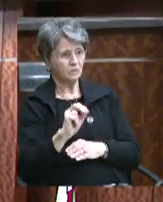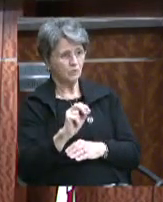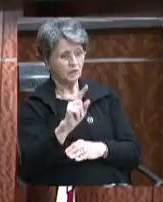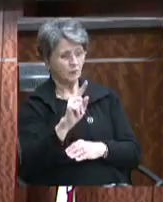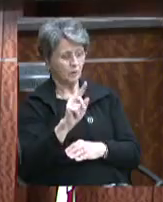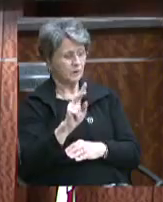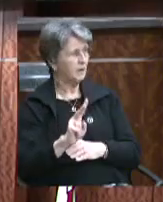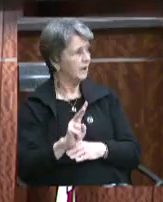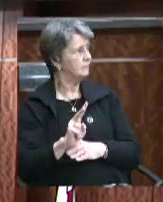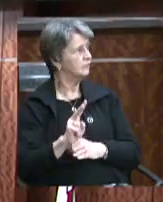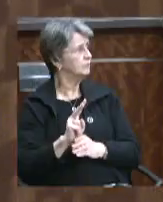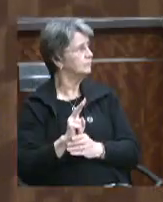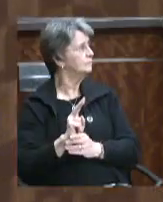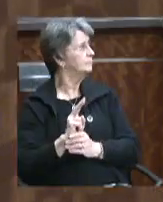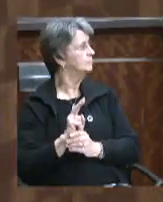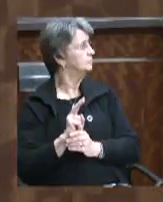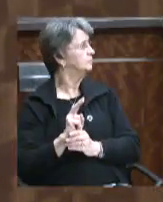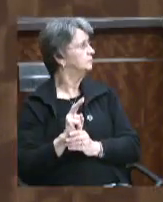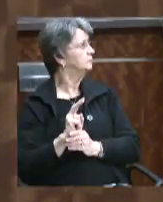half.